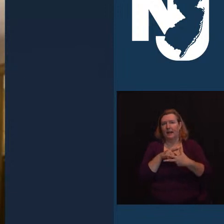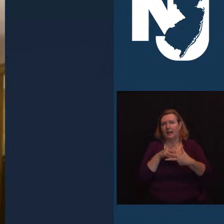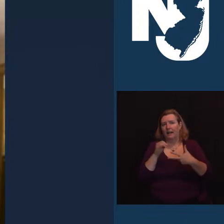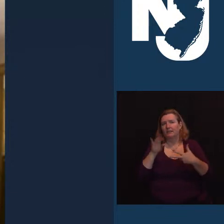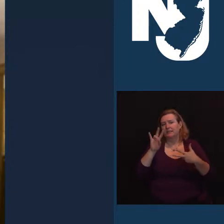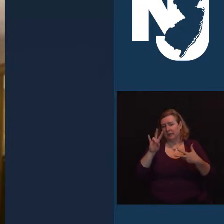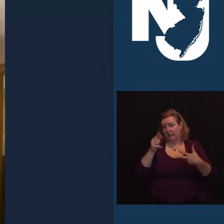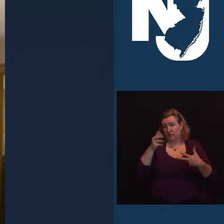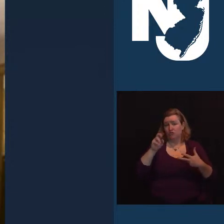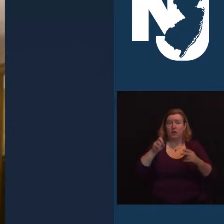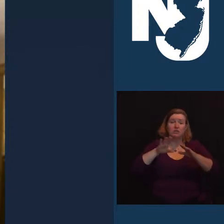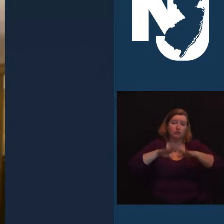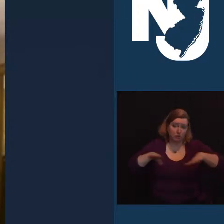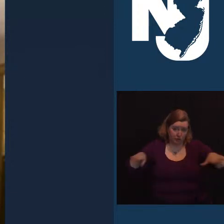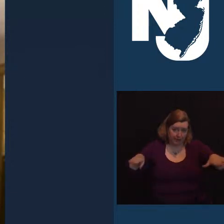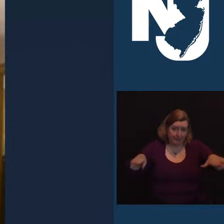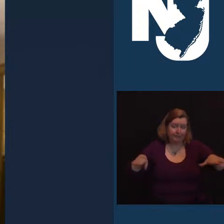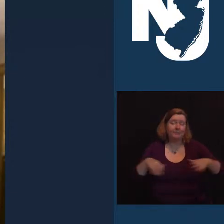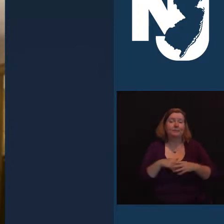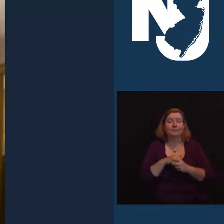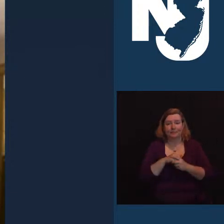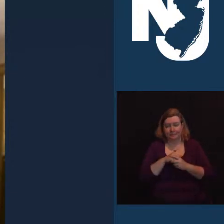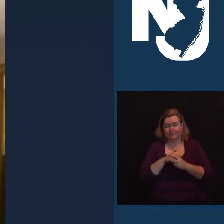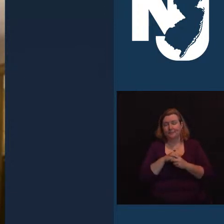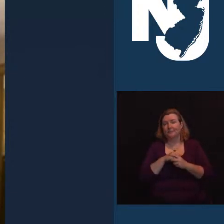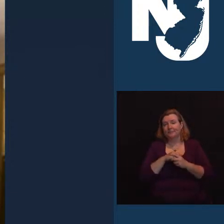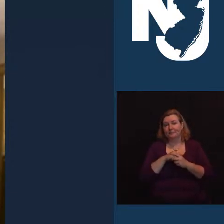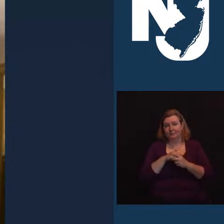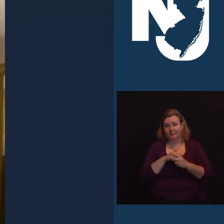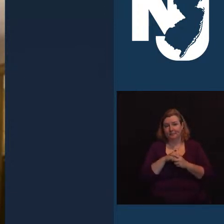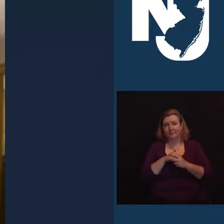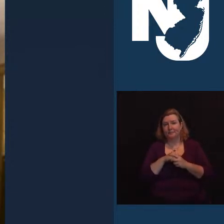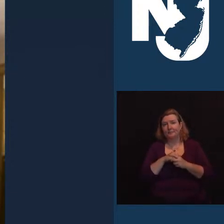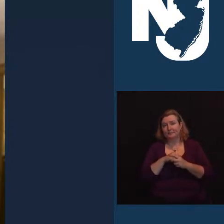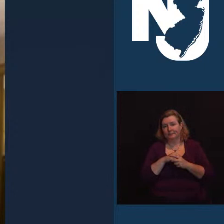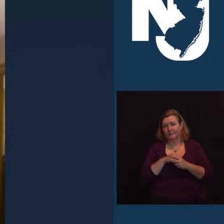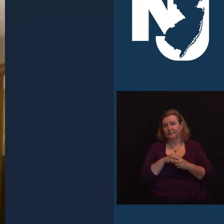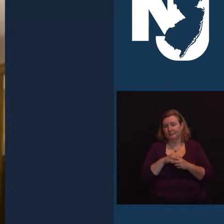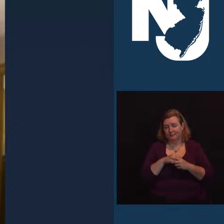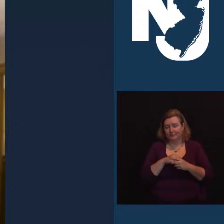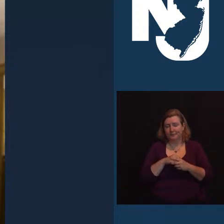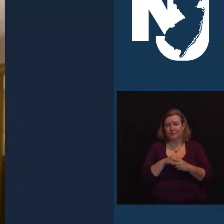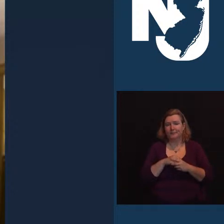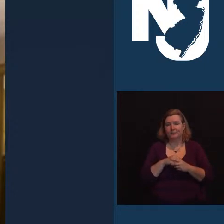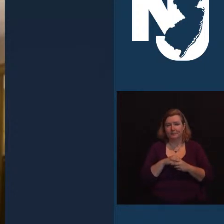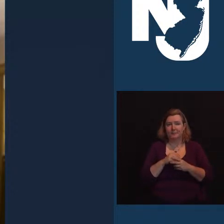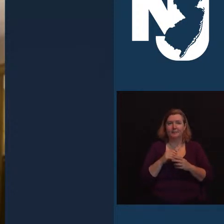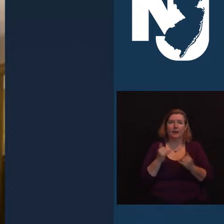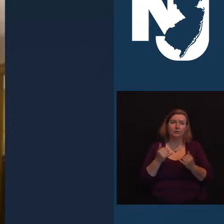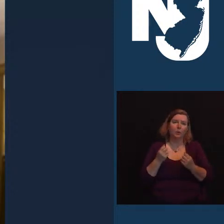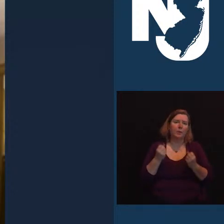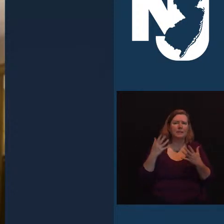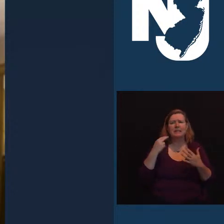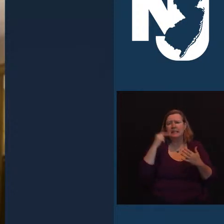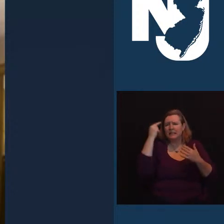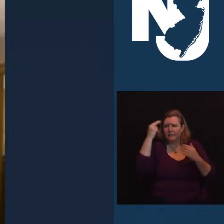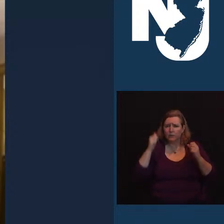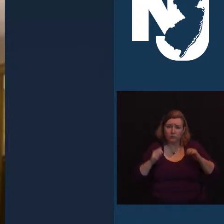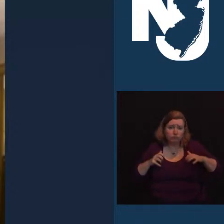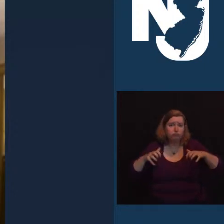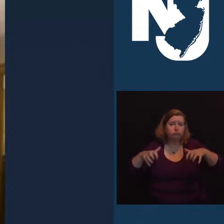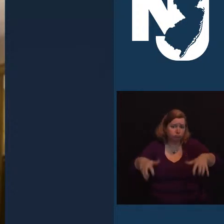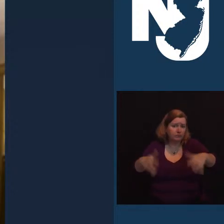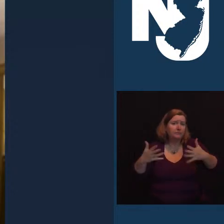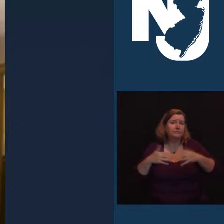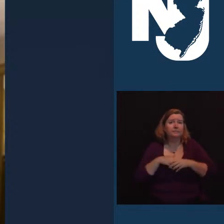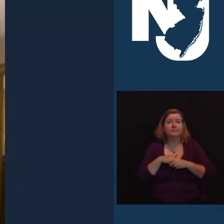Jesse, Kelly, Gianna, Ryan, Christopher, Dane, and Christy, along with numerous nieces and nephews. I had the